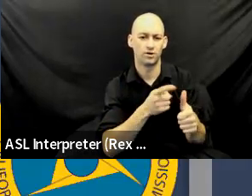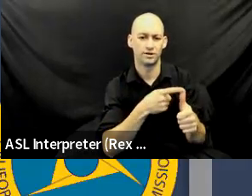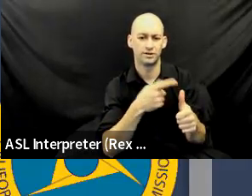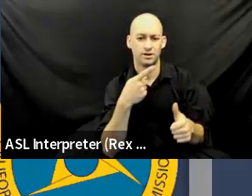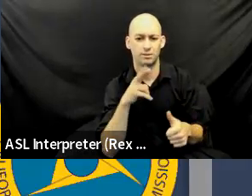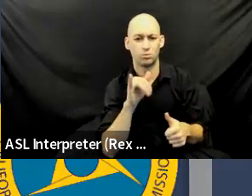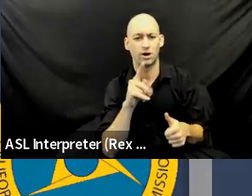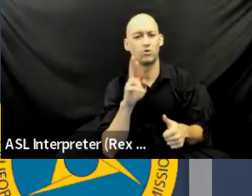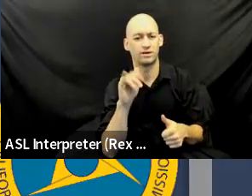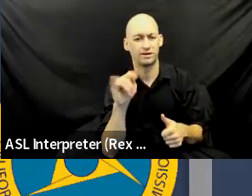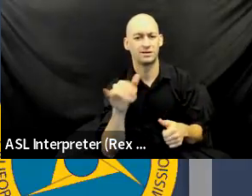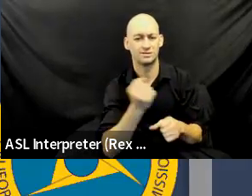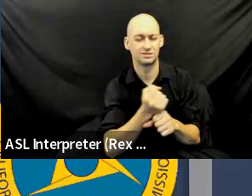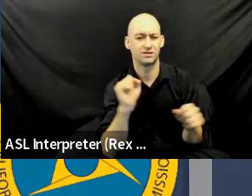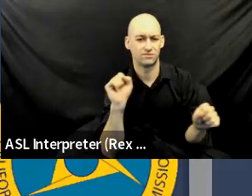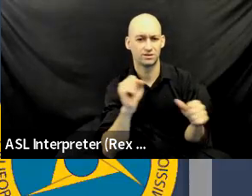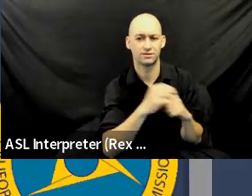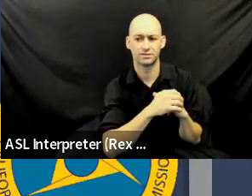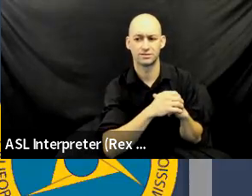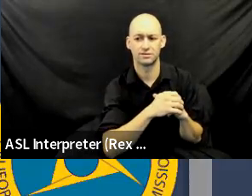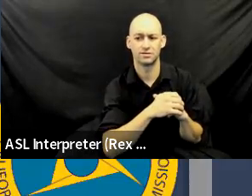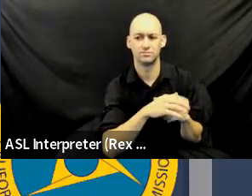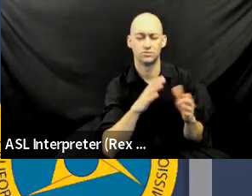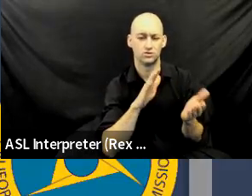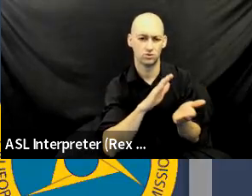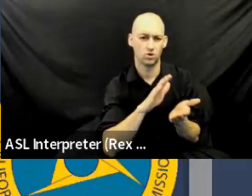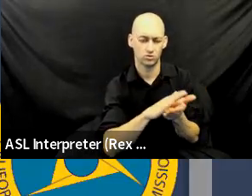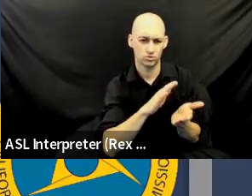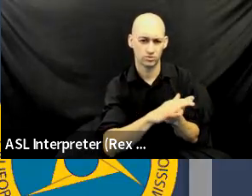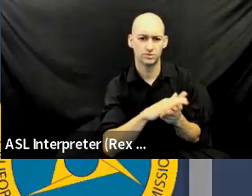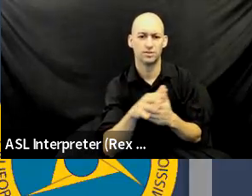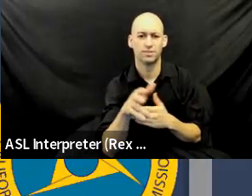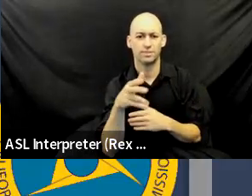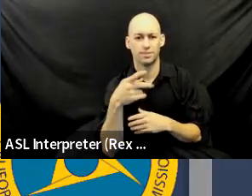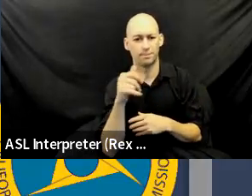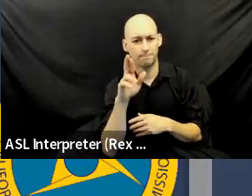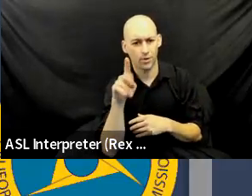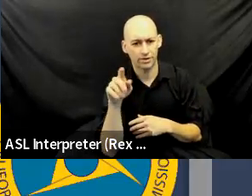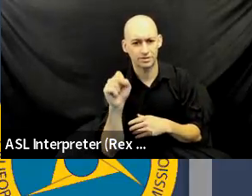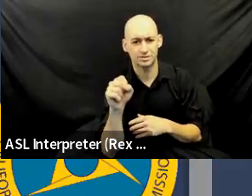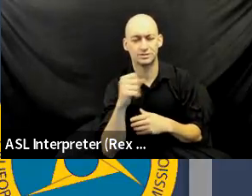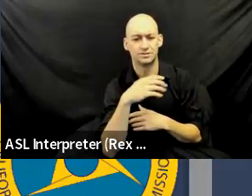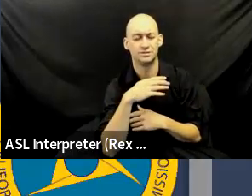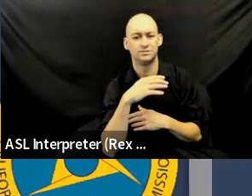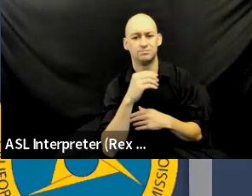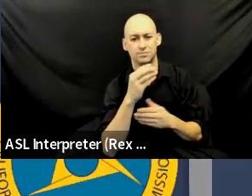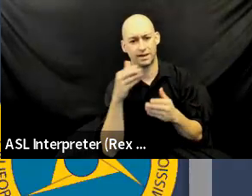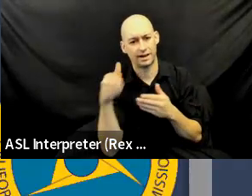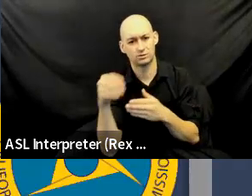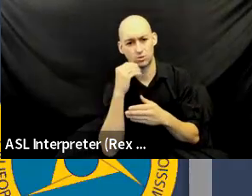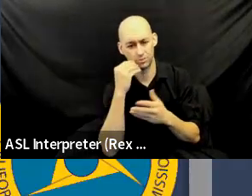industries right next to our homes, schools, and parks. And as we move forward as a board, as a